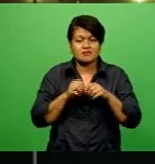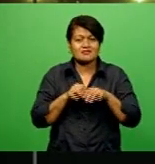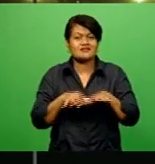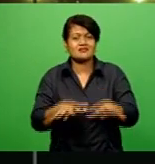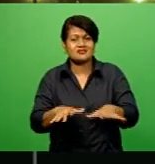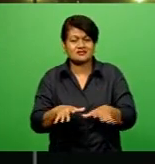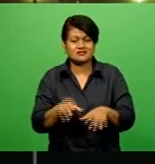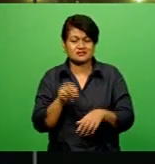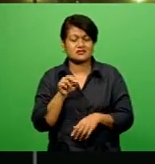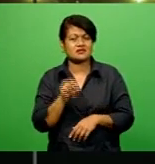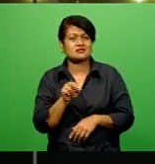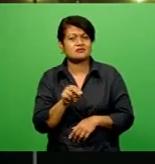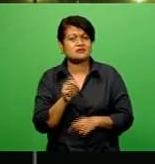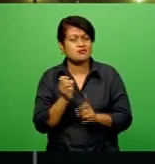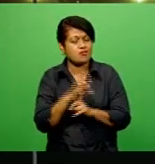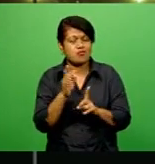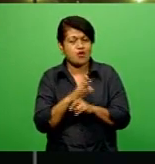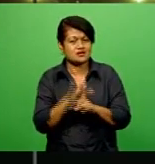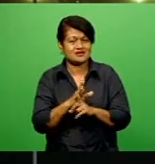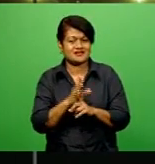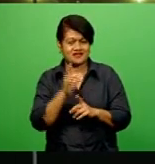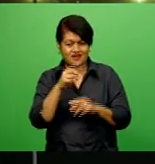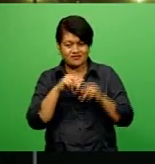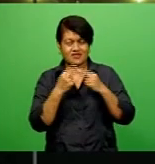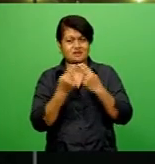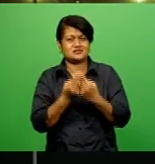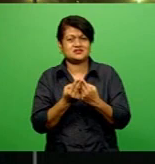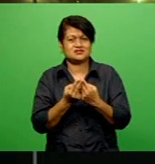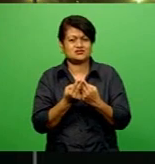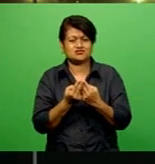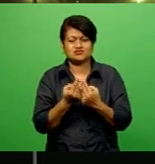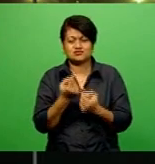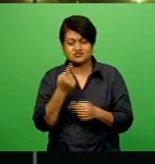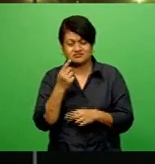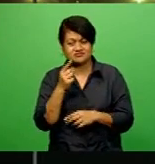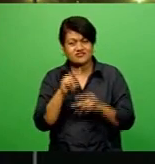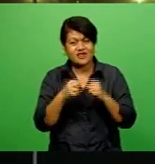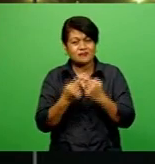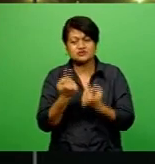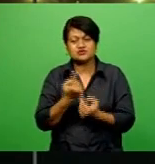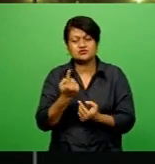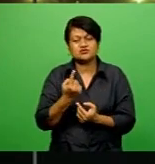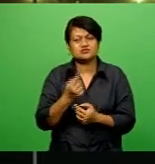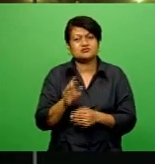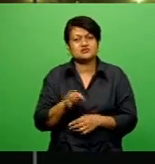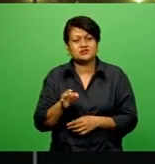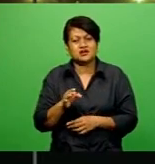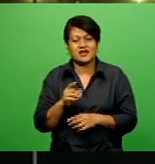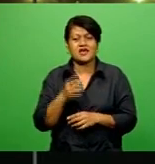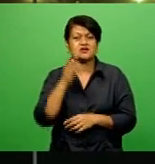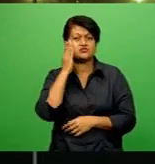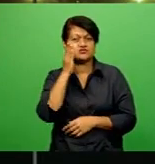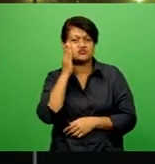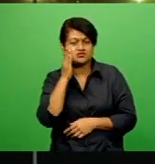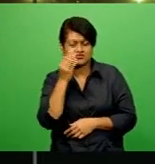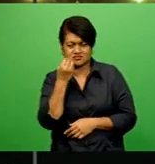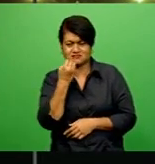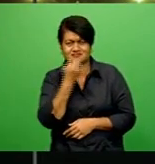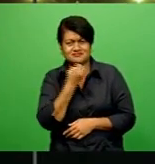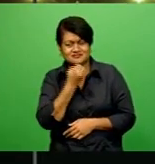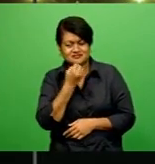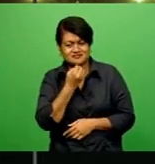and increased food aid to children who normally rely on school meals. This is done in an effort to ease